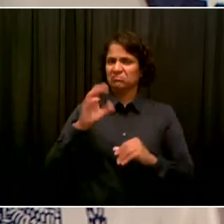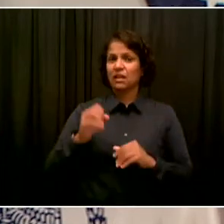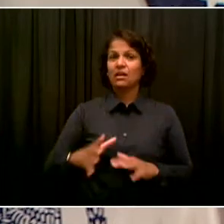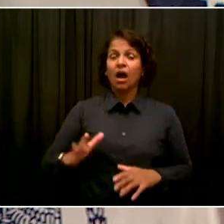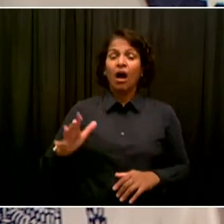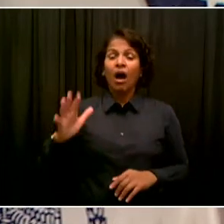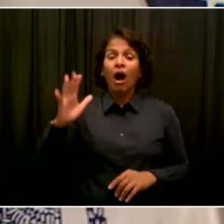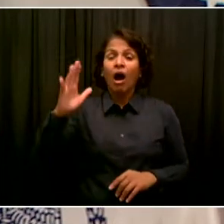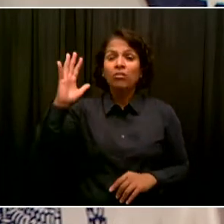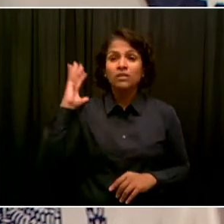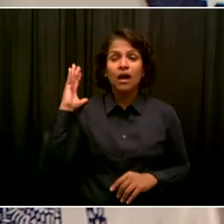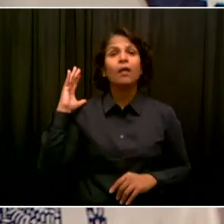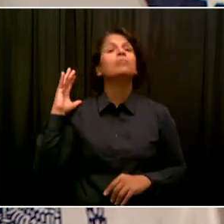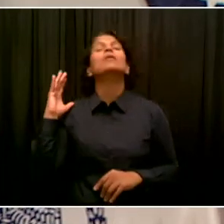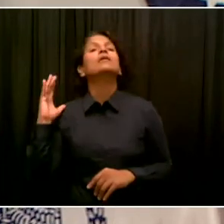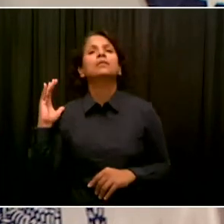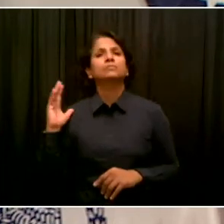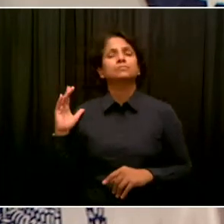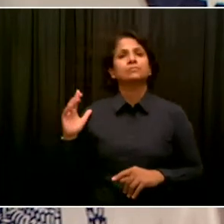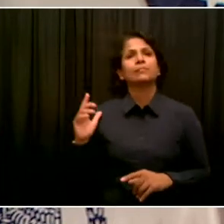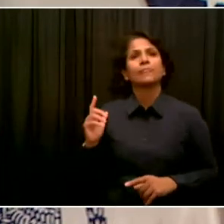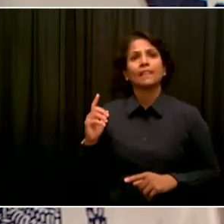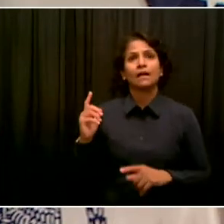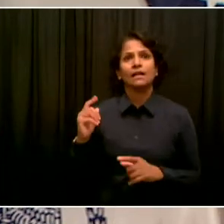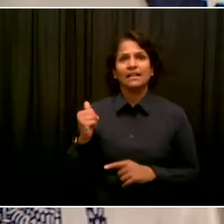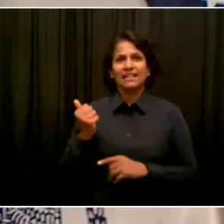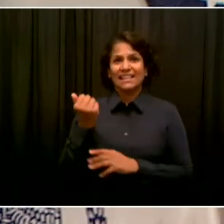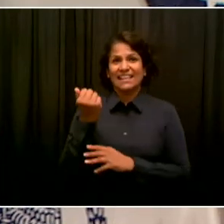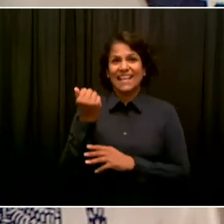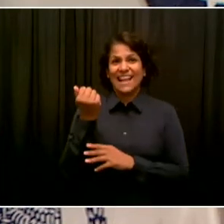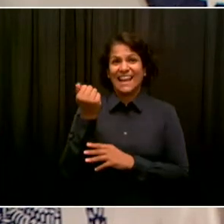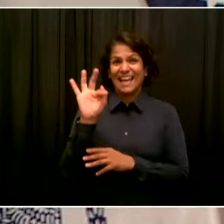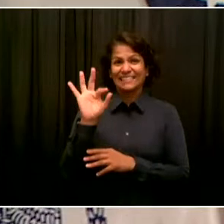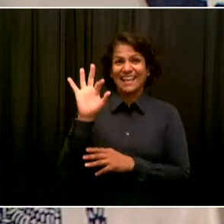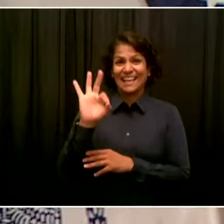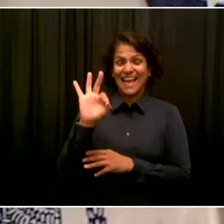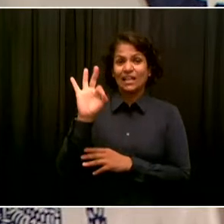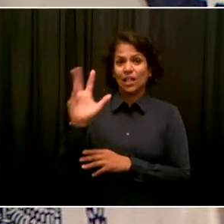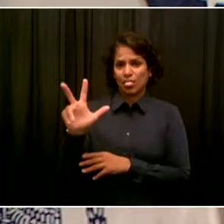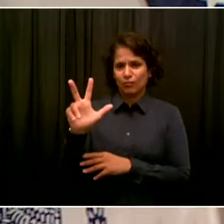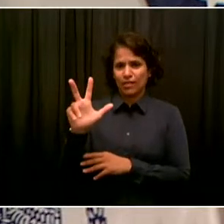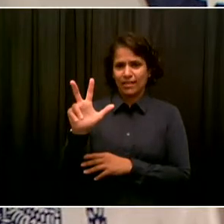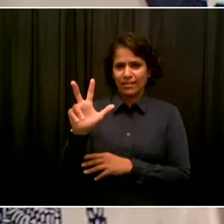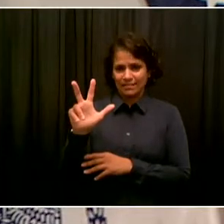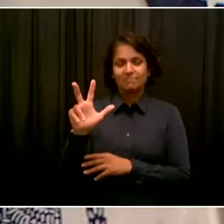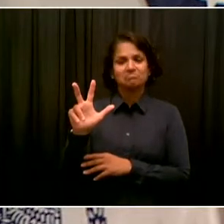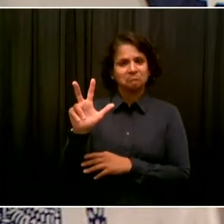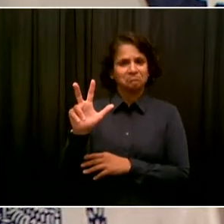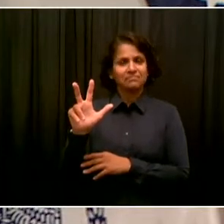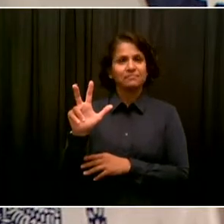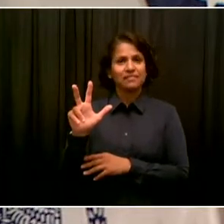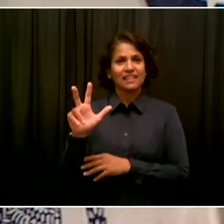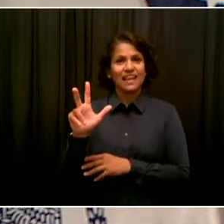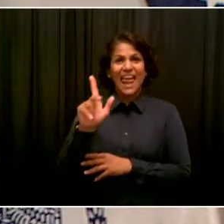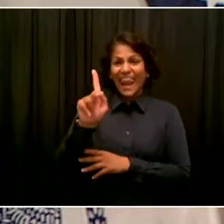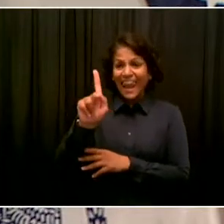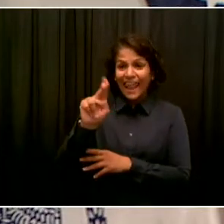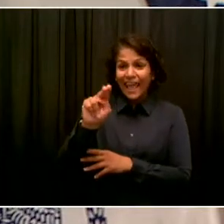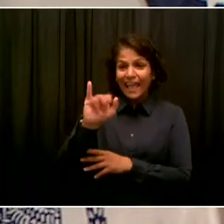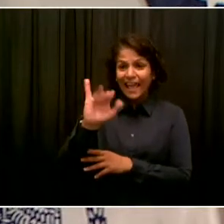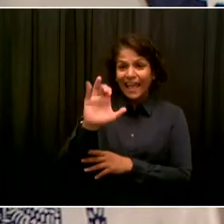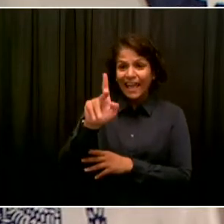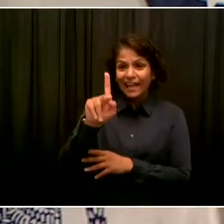ages long ago, 1993, Knicks versus the Bulls. Picture